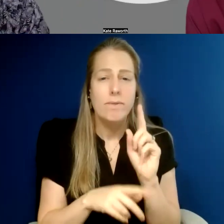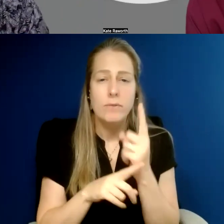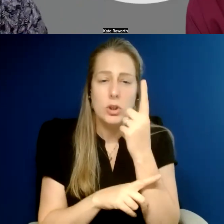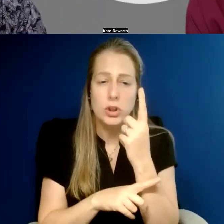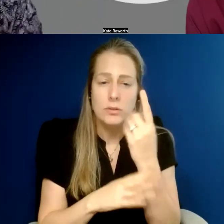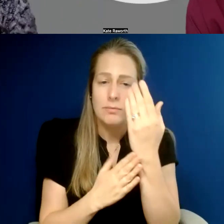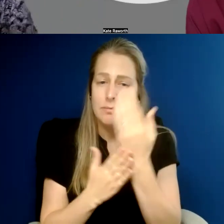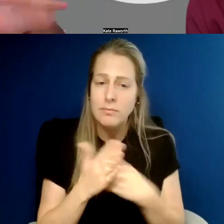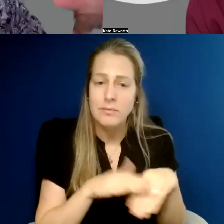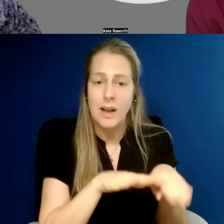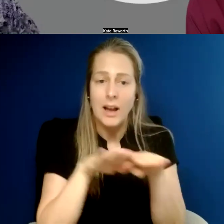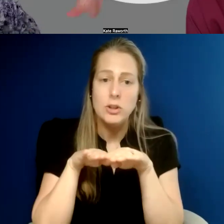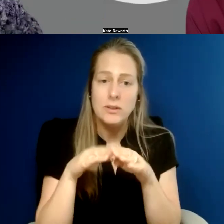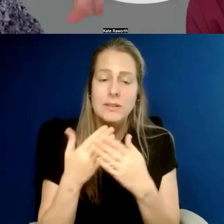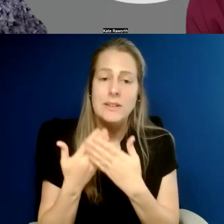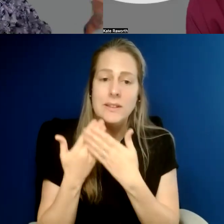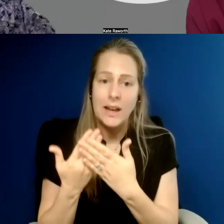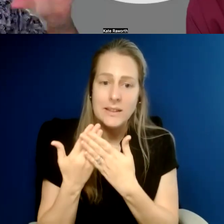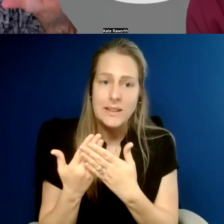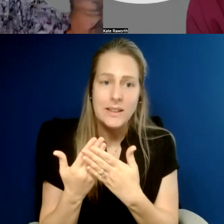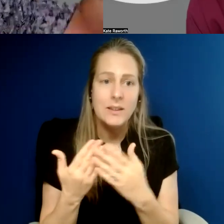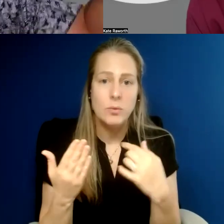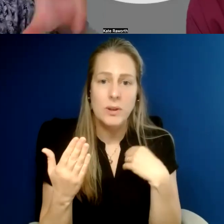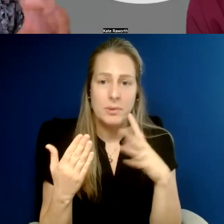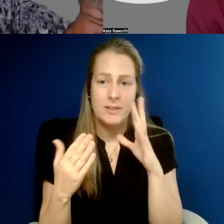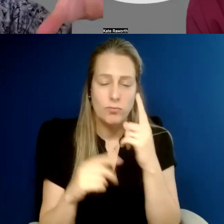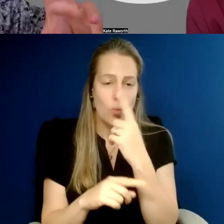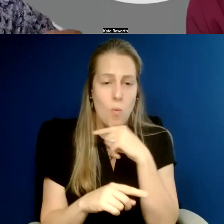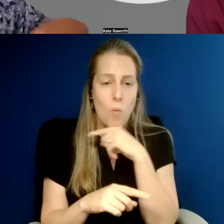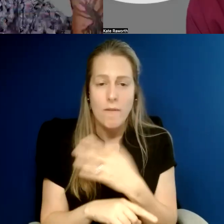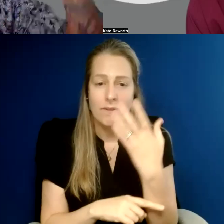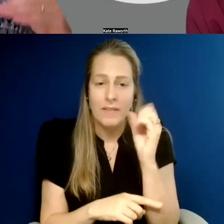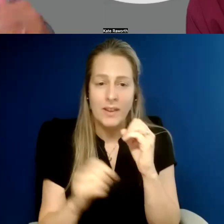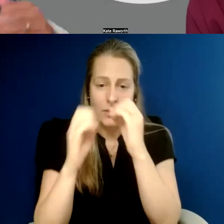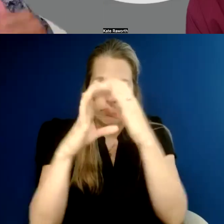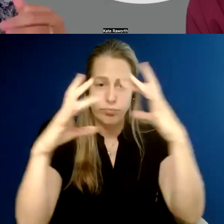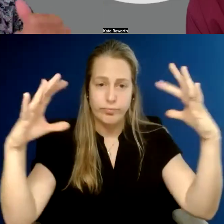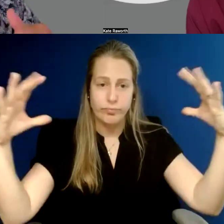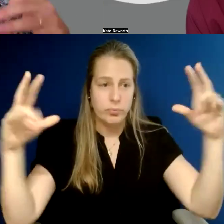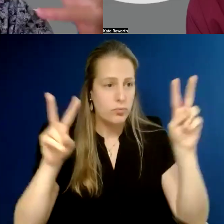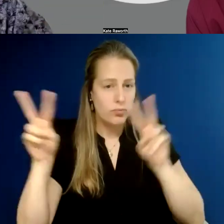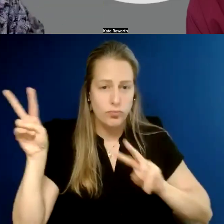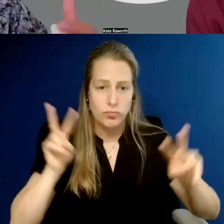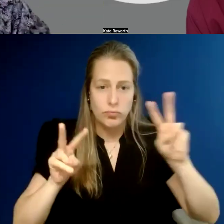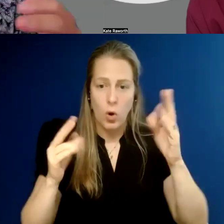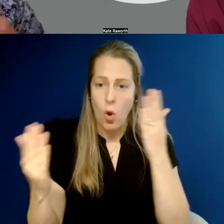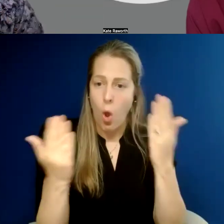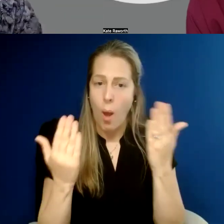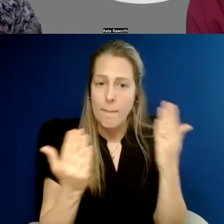there we looked at 150 countries, comparing them relative to an international standards and